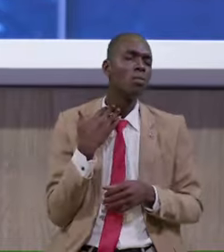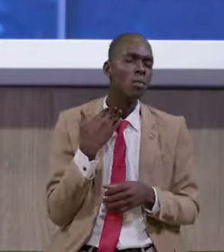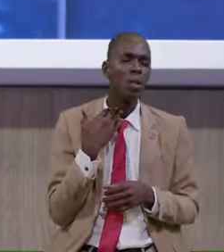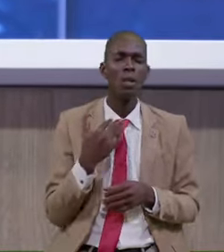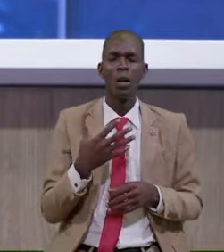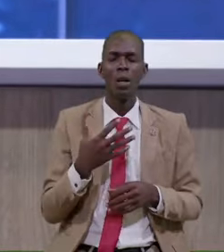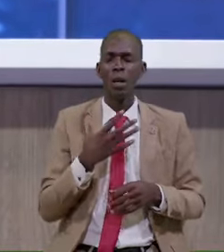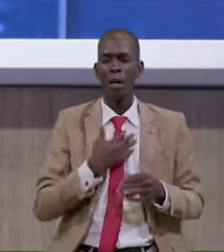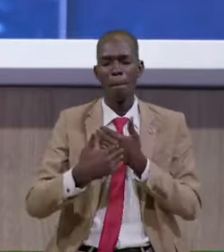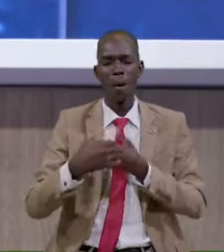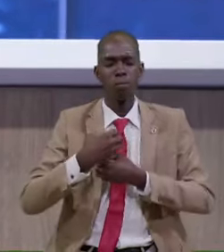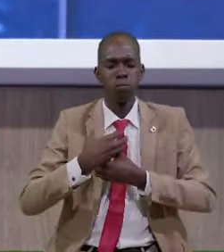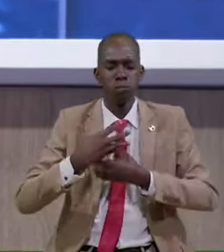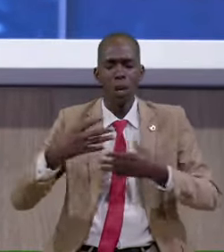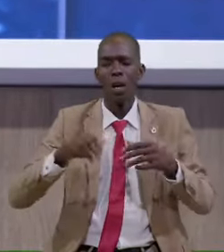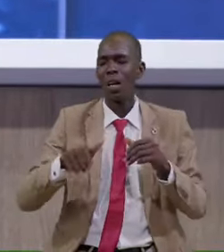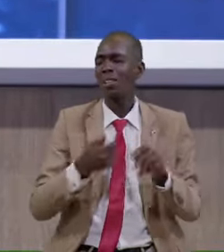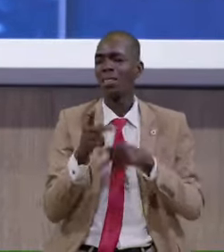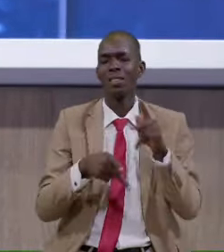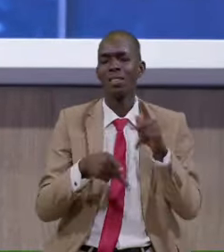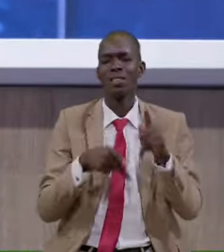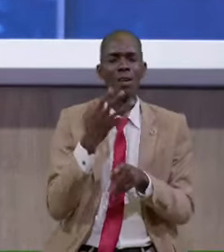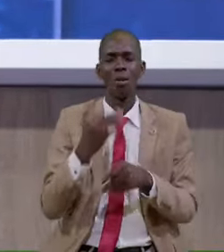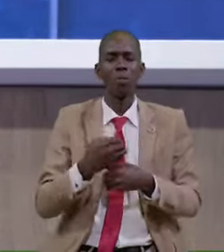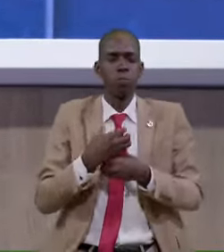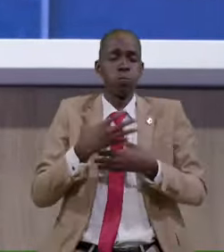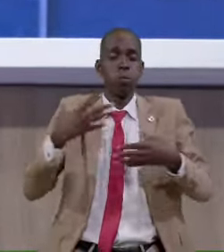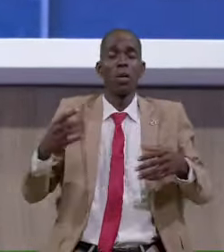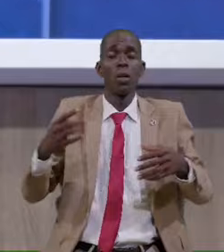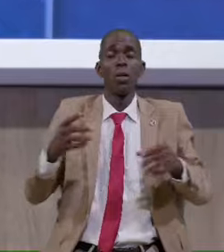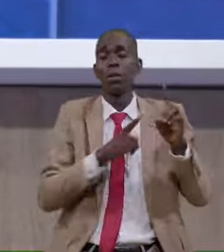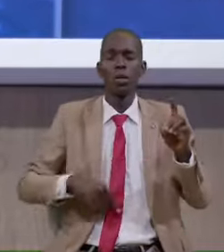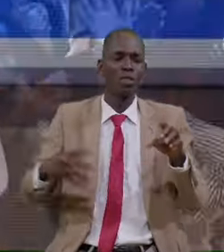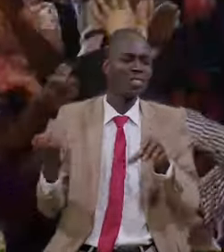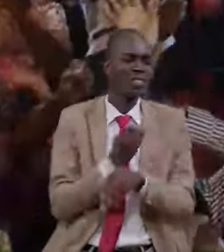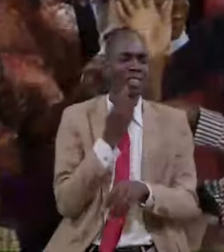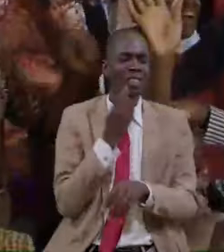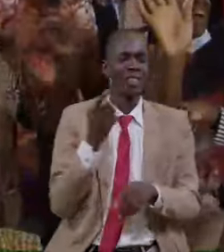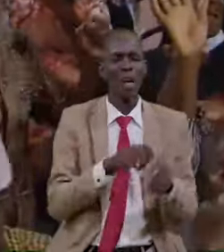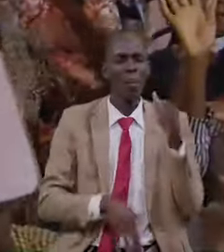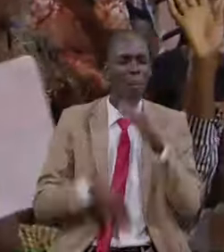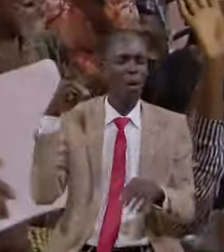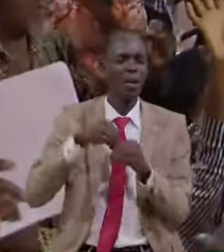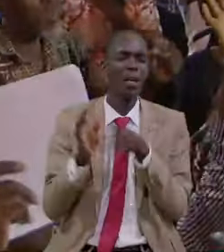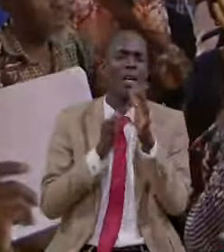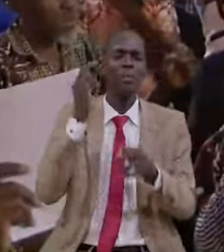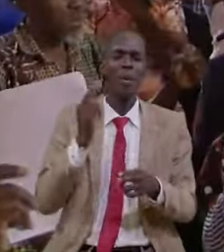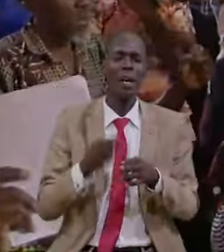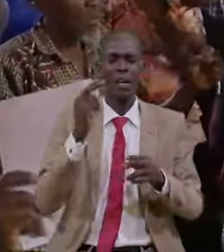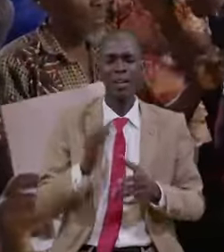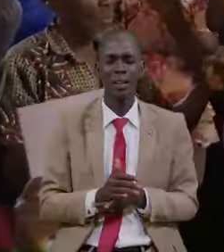hunchback, every form of swelling, take them out in Jesus' name.